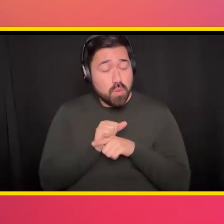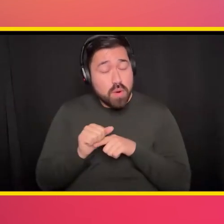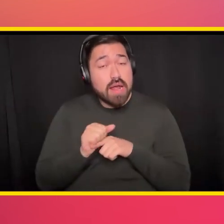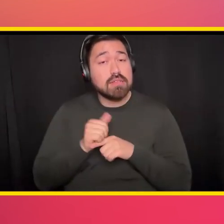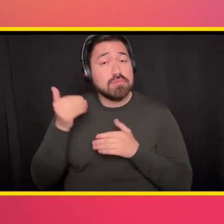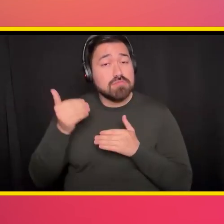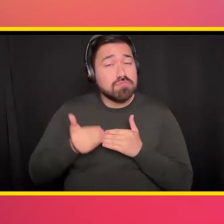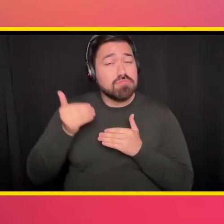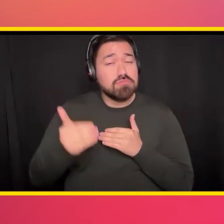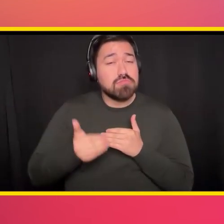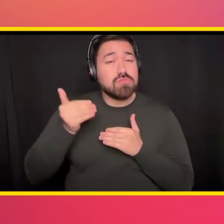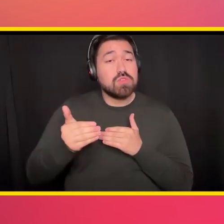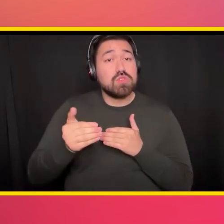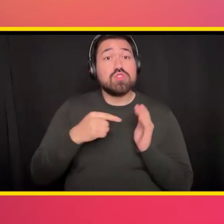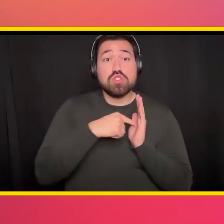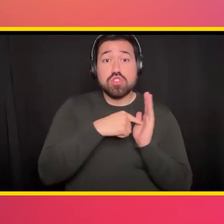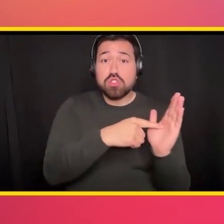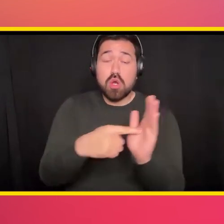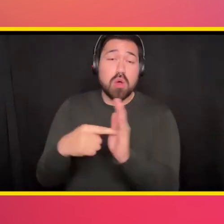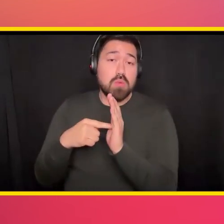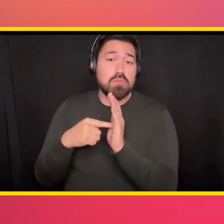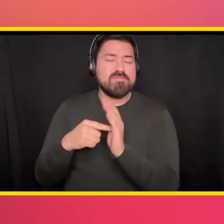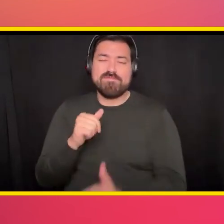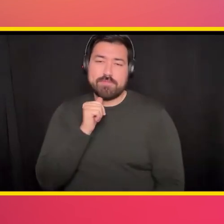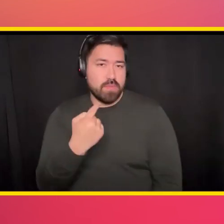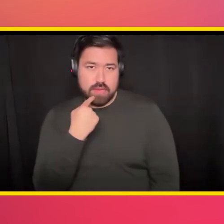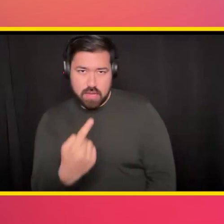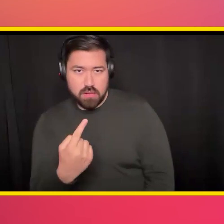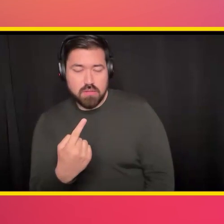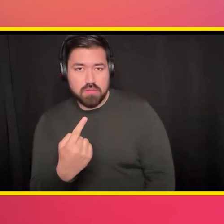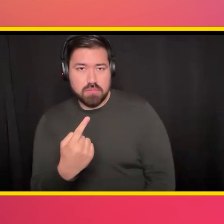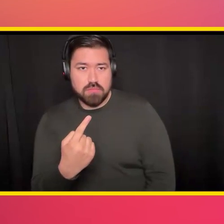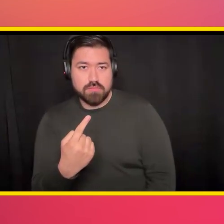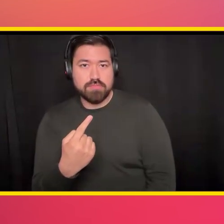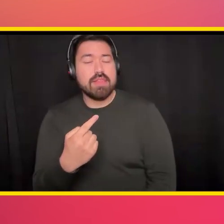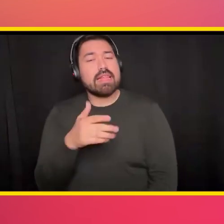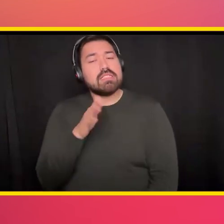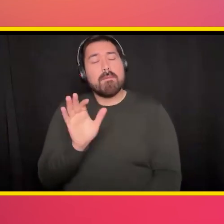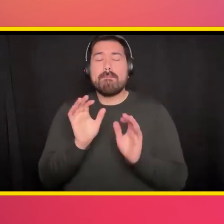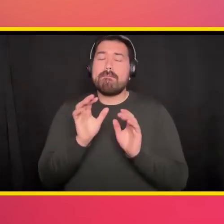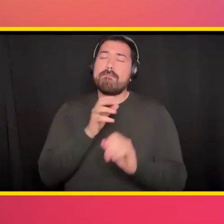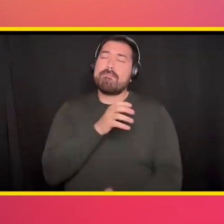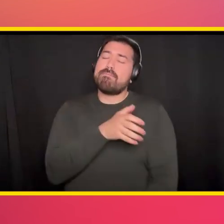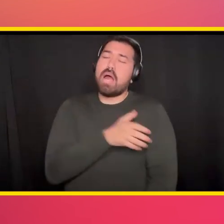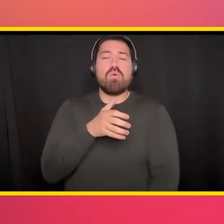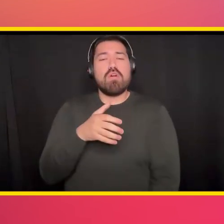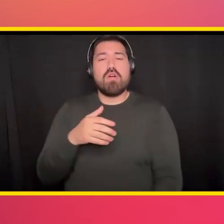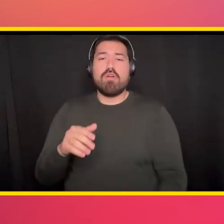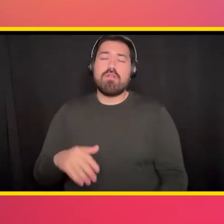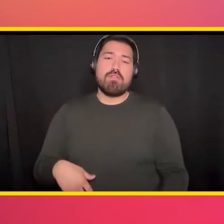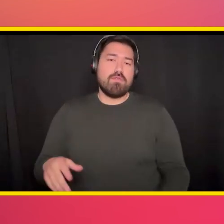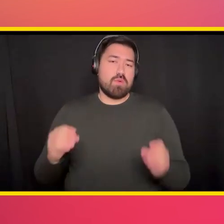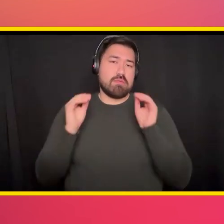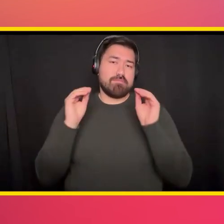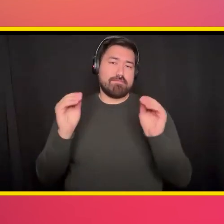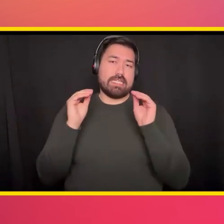show, don't tell, sometimes is the more powerful lesson to leave somebody with. Yeah,